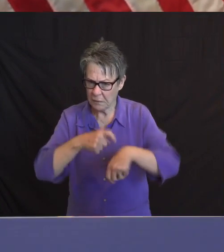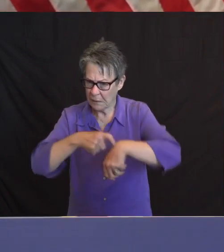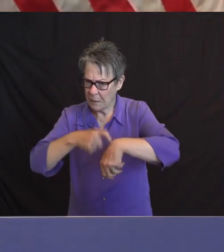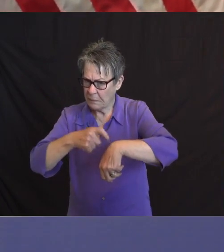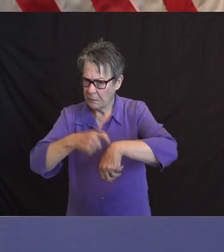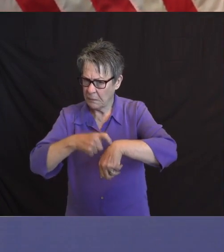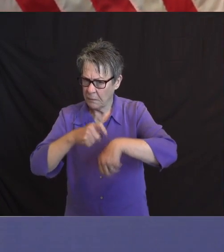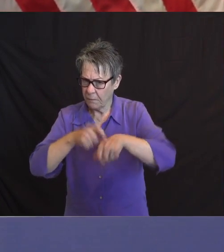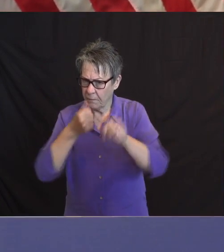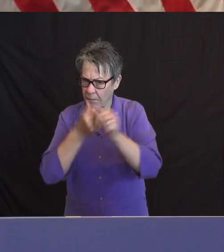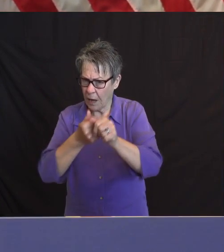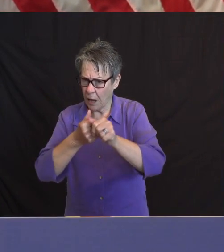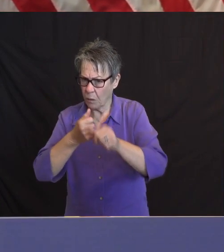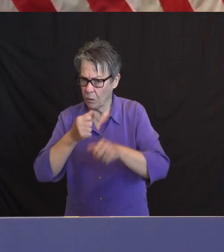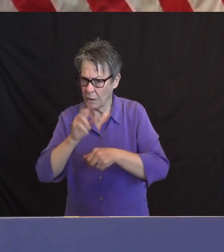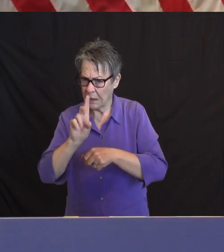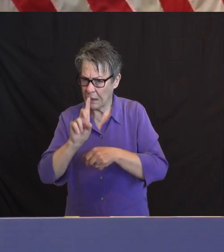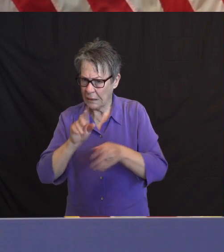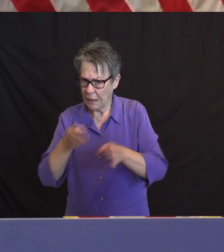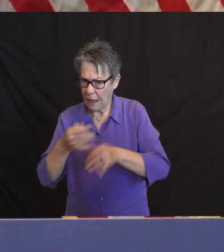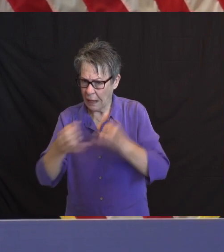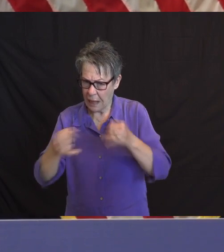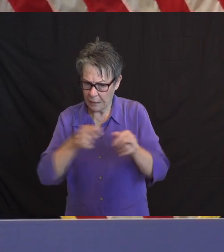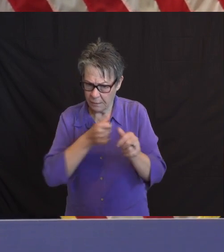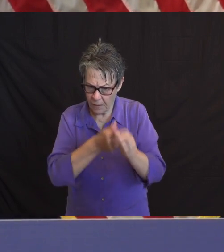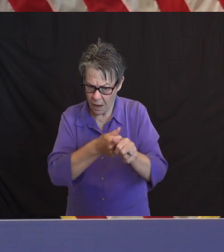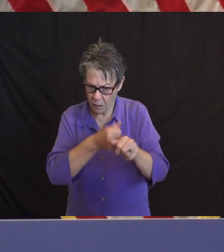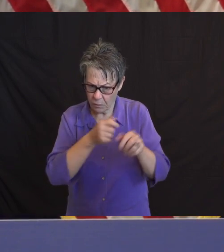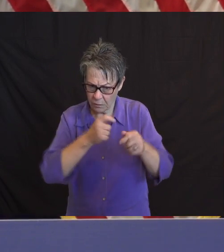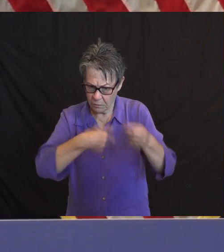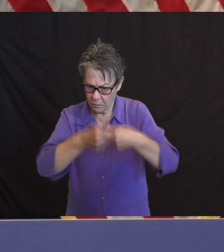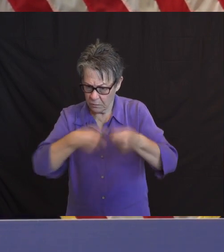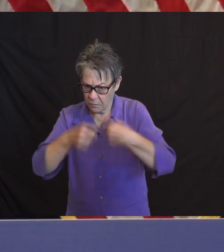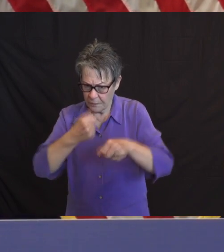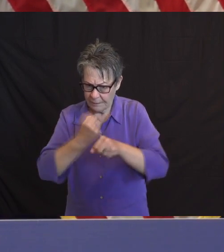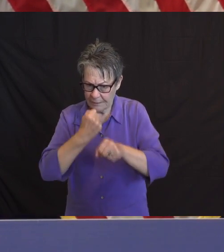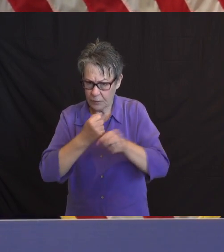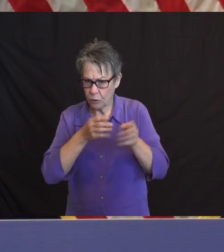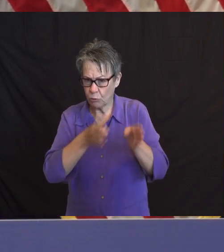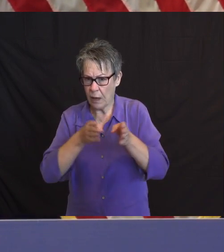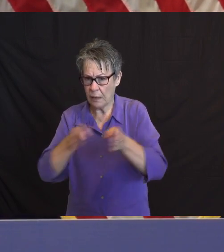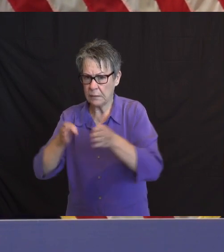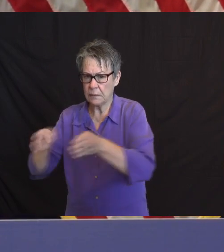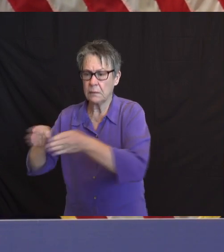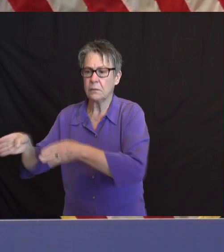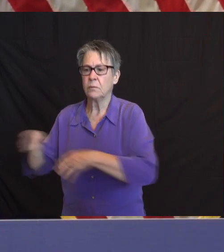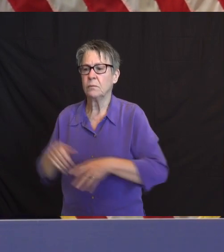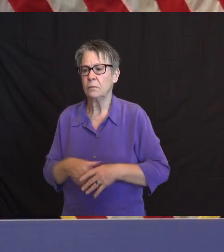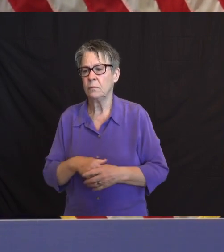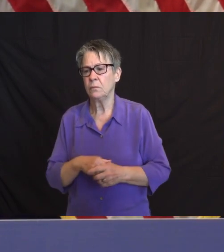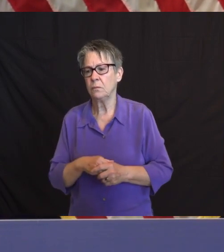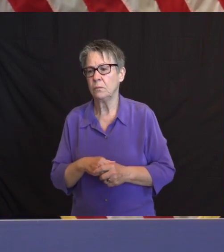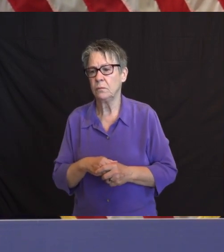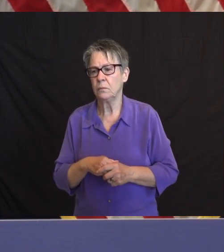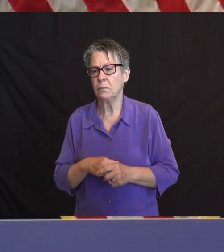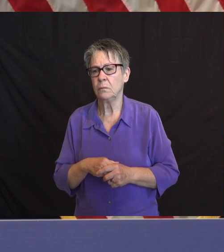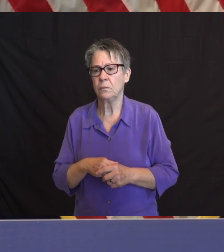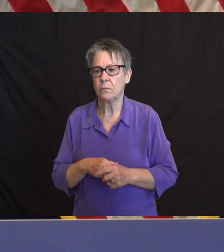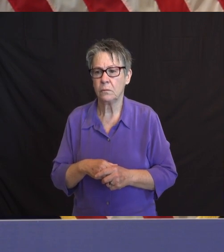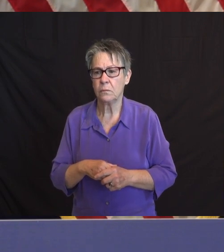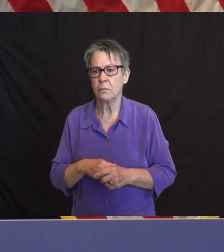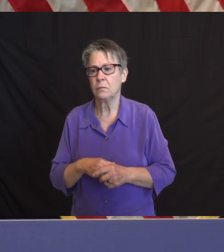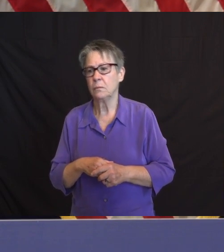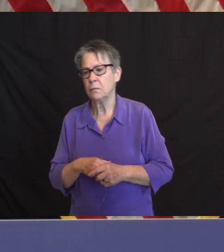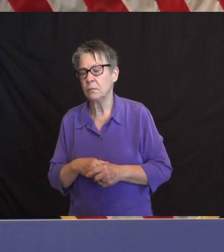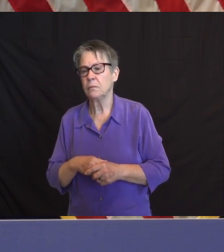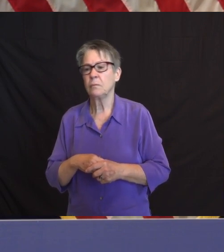Governor. A growing number of people, Democrats and Republicans and independents, who support the Floyd protests and